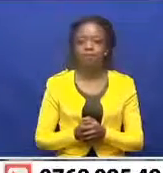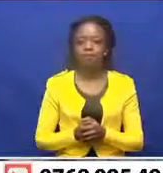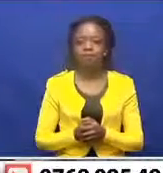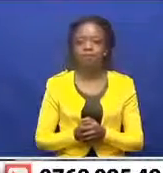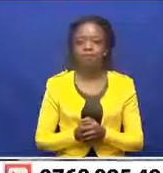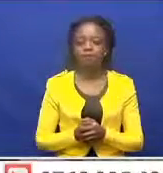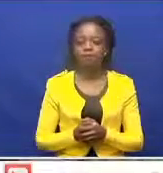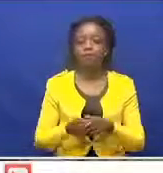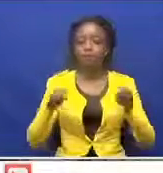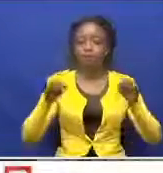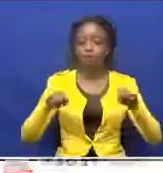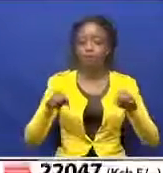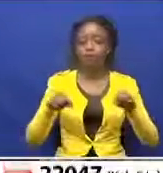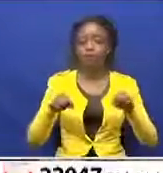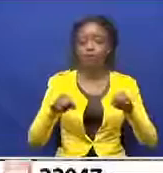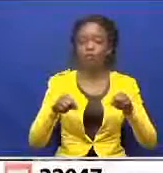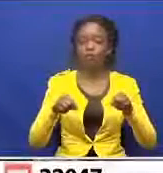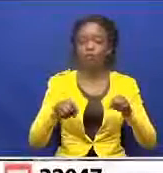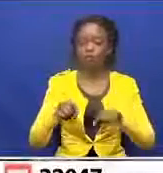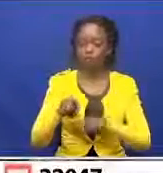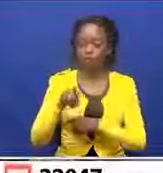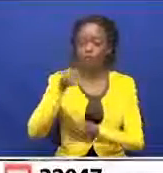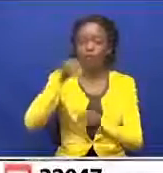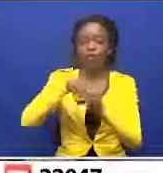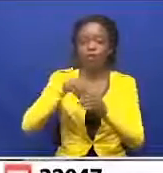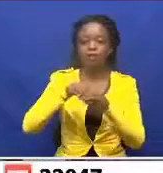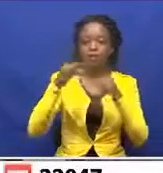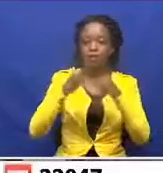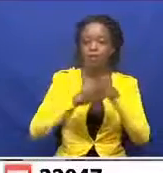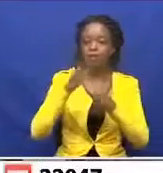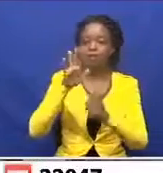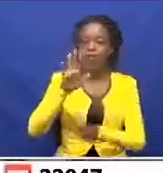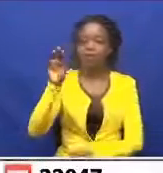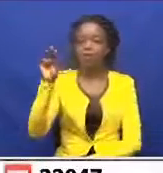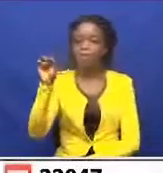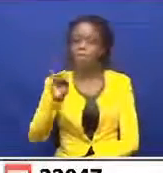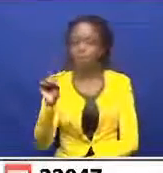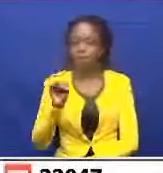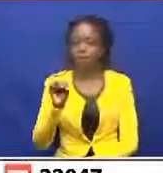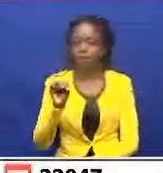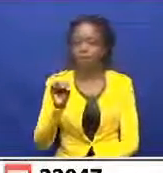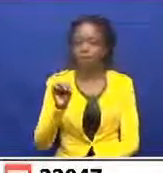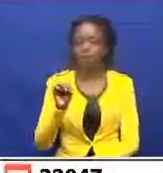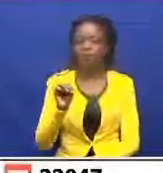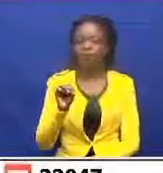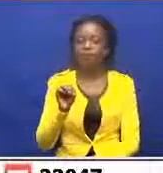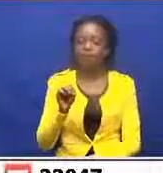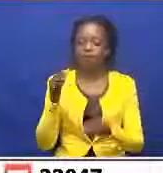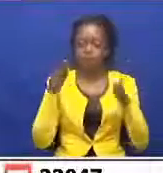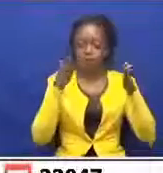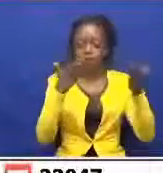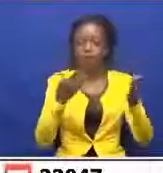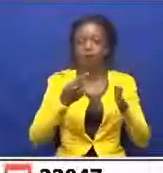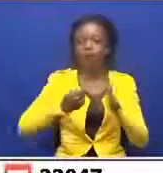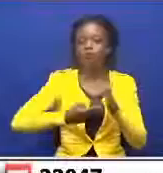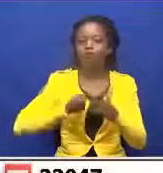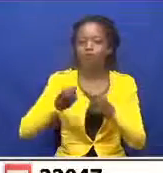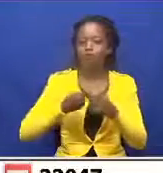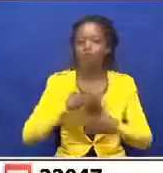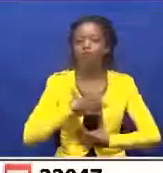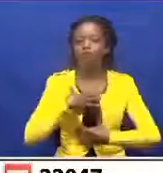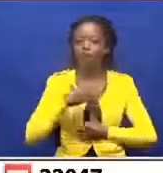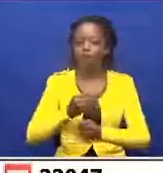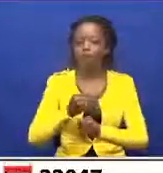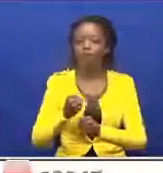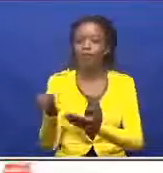Huijbers say to date Insectipro has invested 85 million shillings, with most of it going to machinery, which the company had